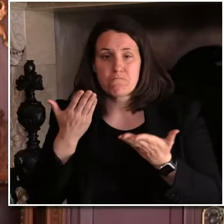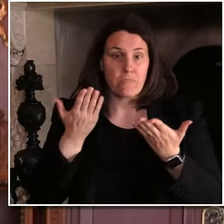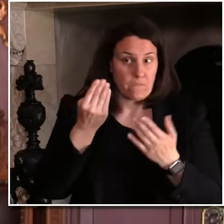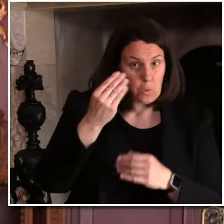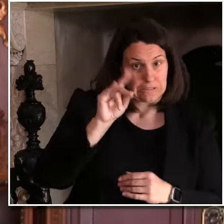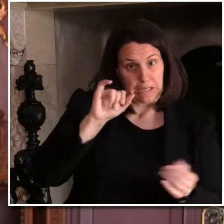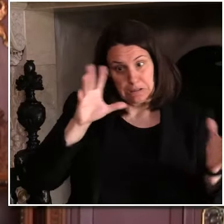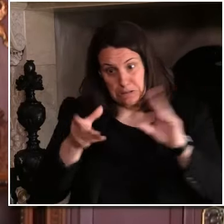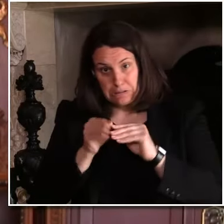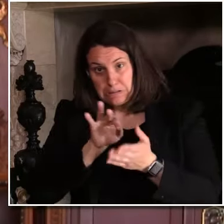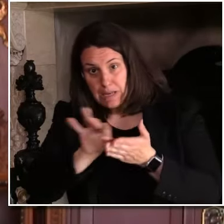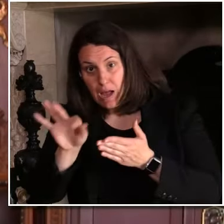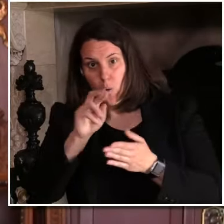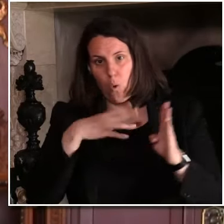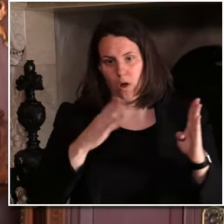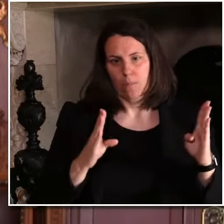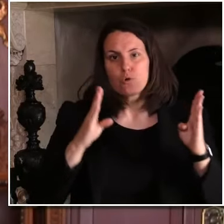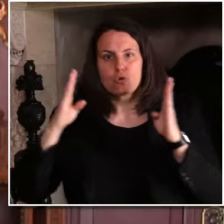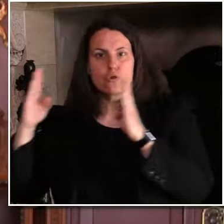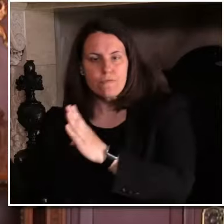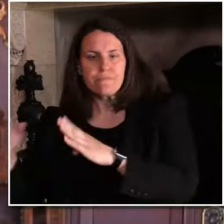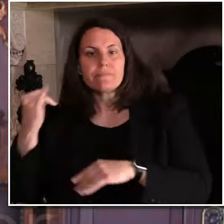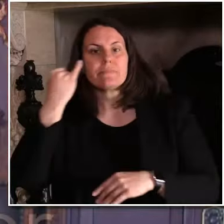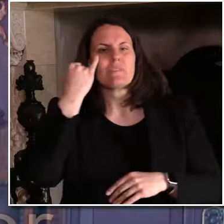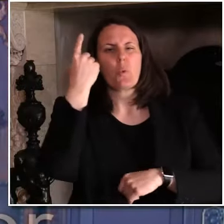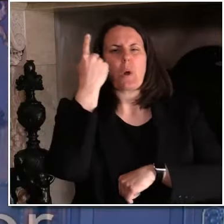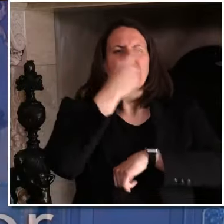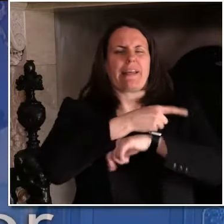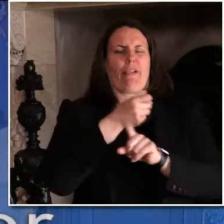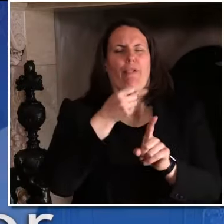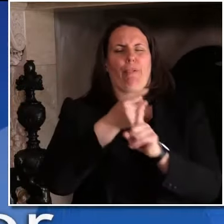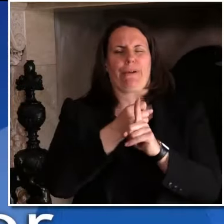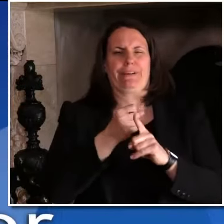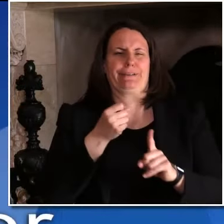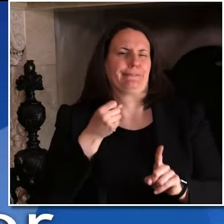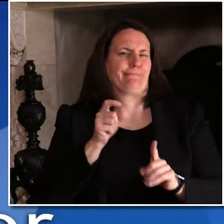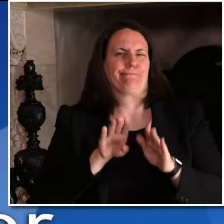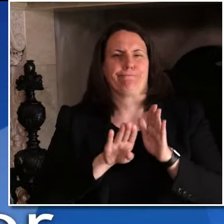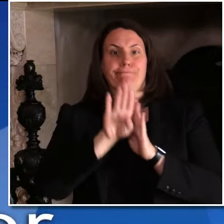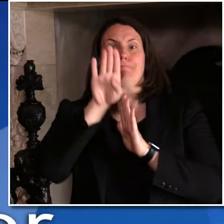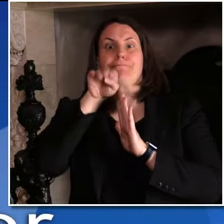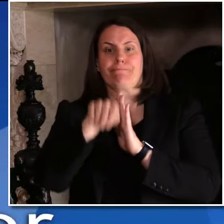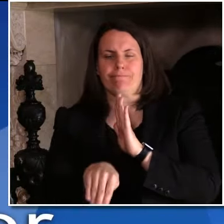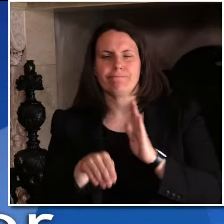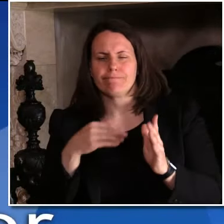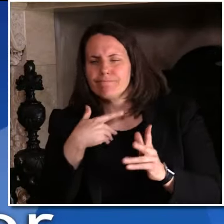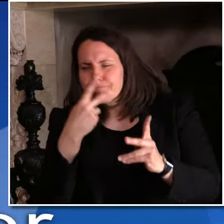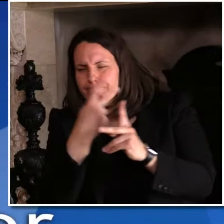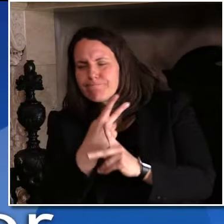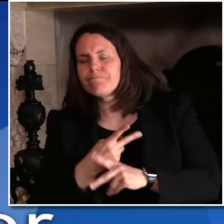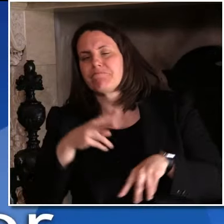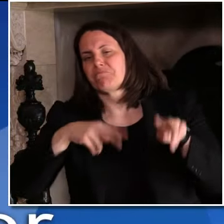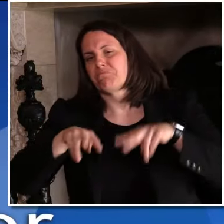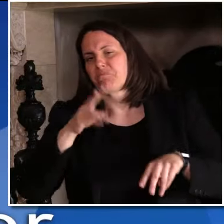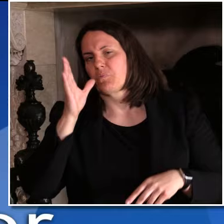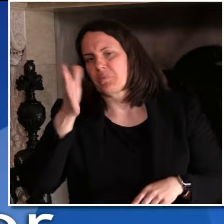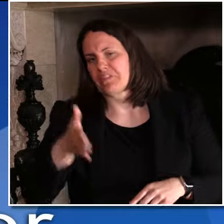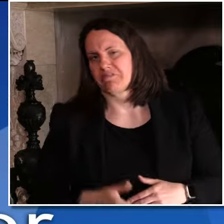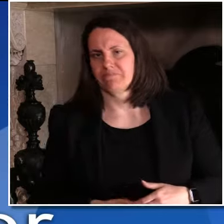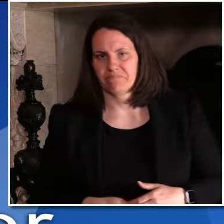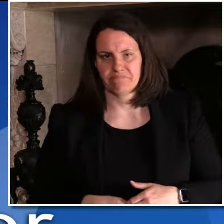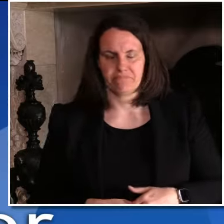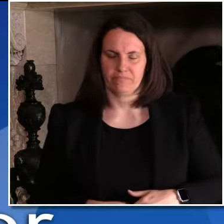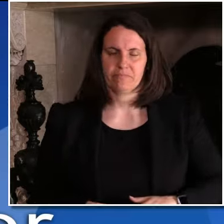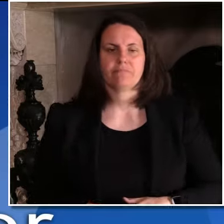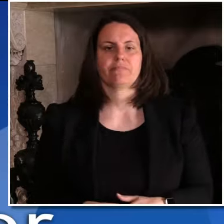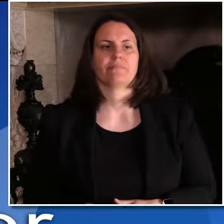could take a look at that. Thank you, Nick. Now to Brem Sybil-Smith from Wisconsin Watch.